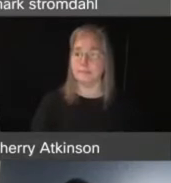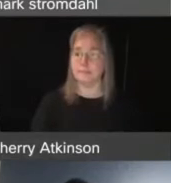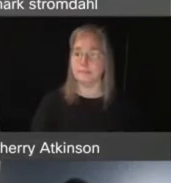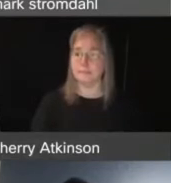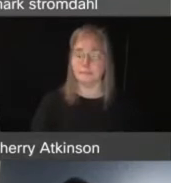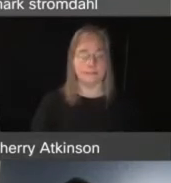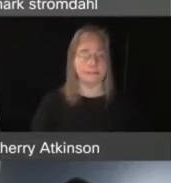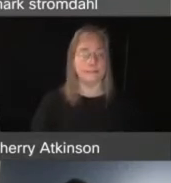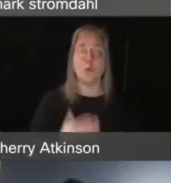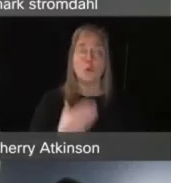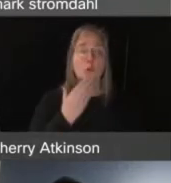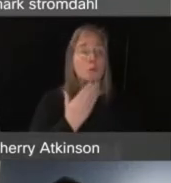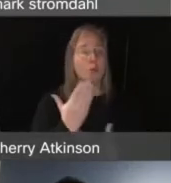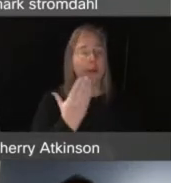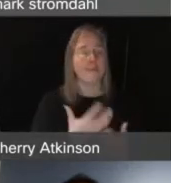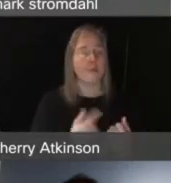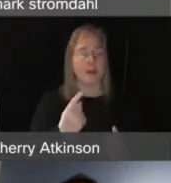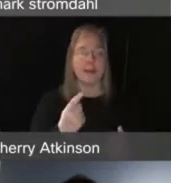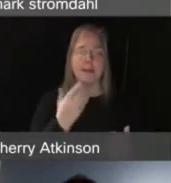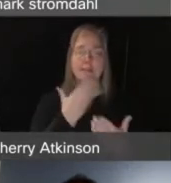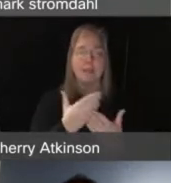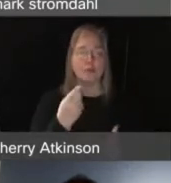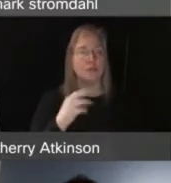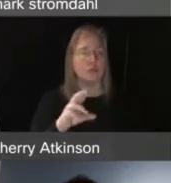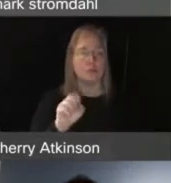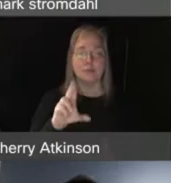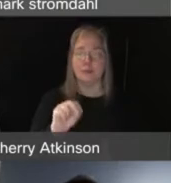Good morning, everybody. Thank you, Dr. Sun.